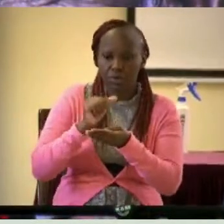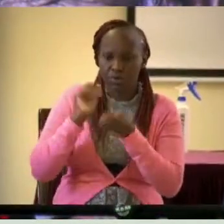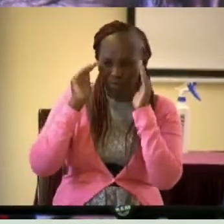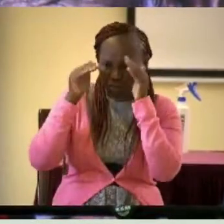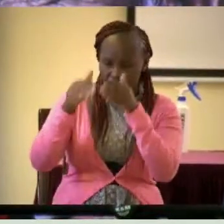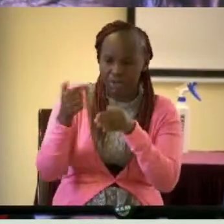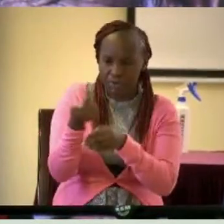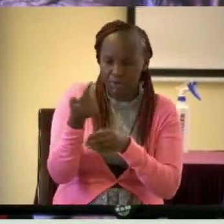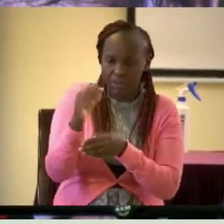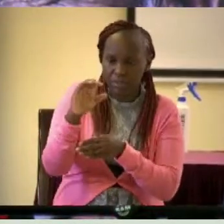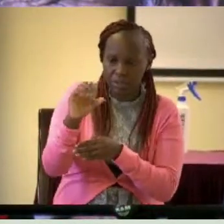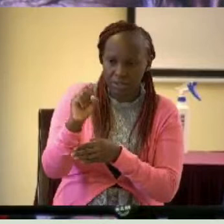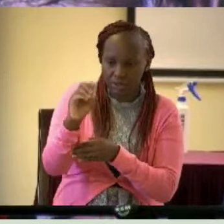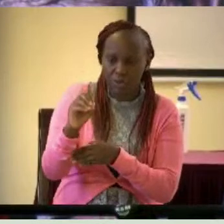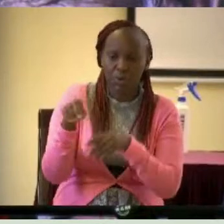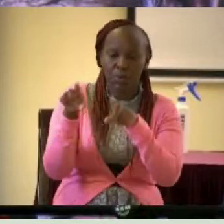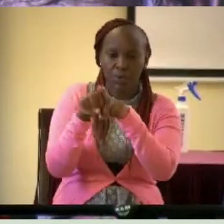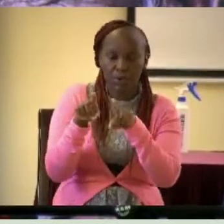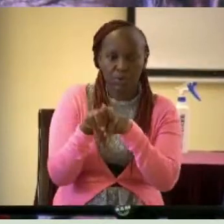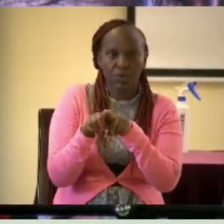society organizations. We've also